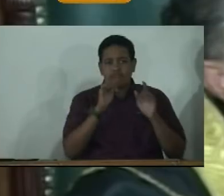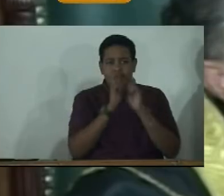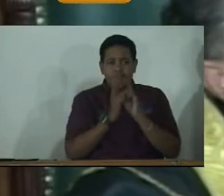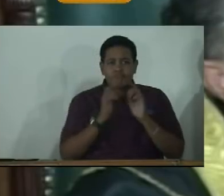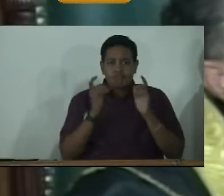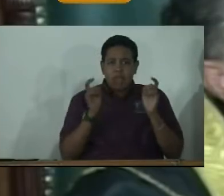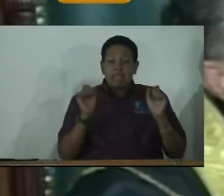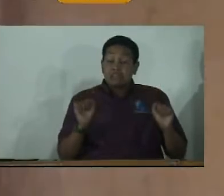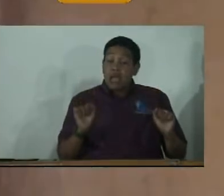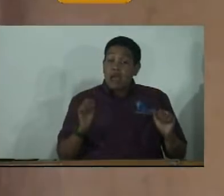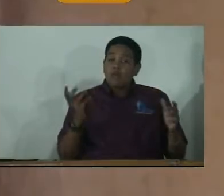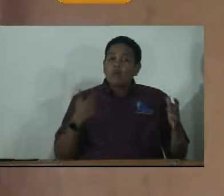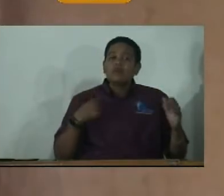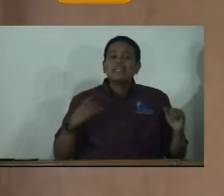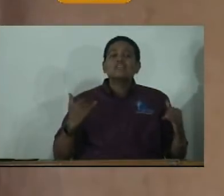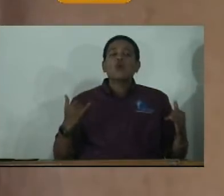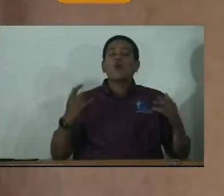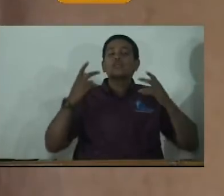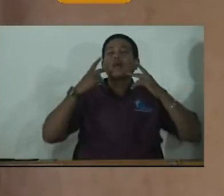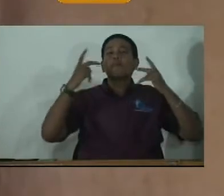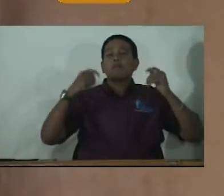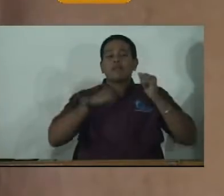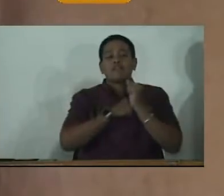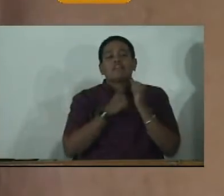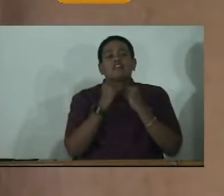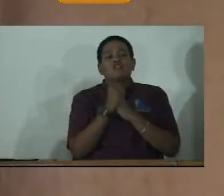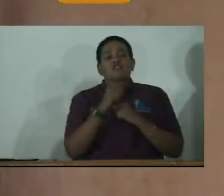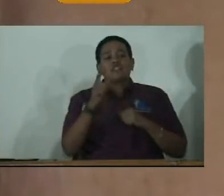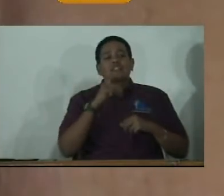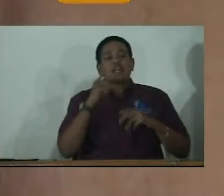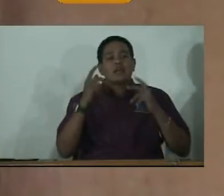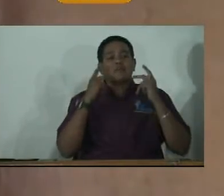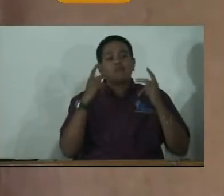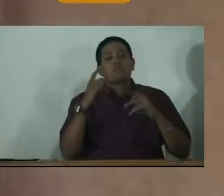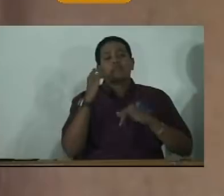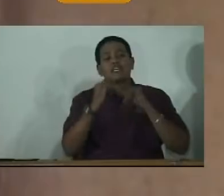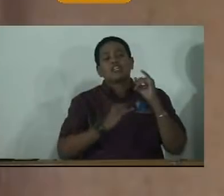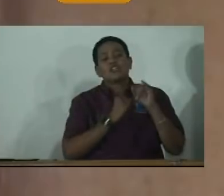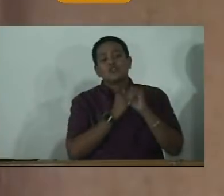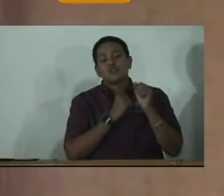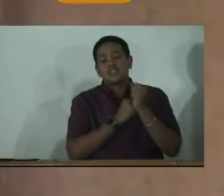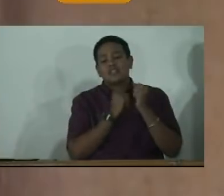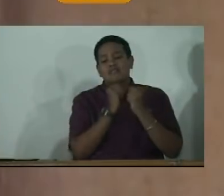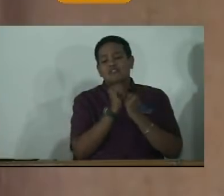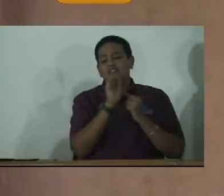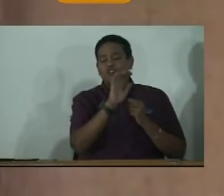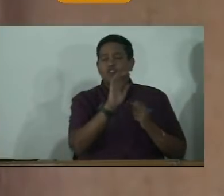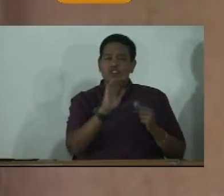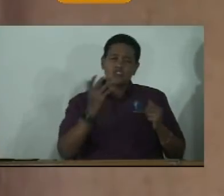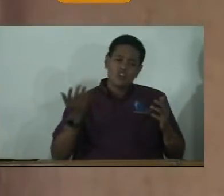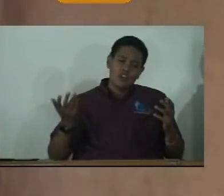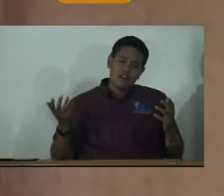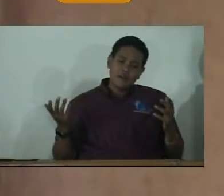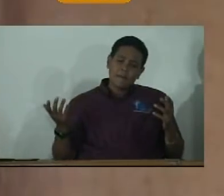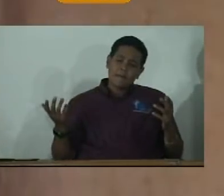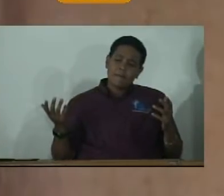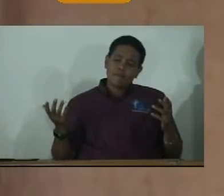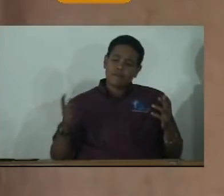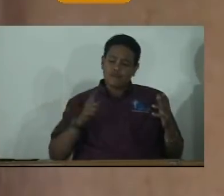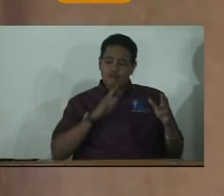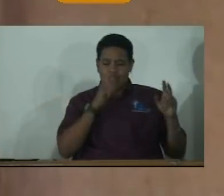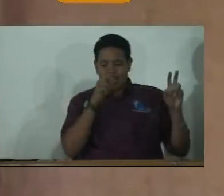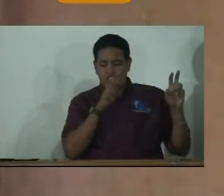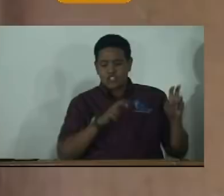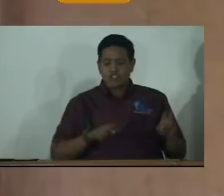public infrastructure, public institutional infrastructure that transitions to